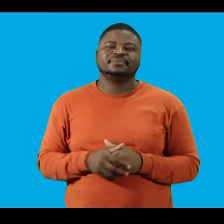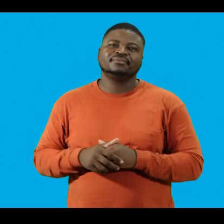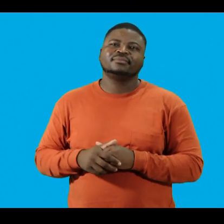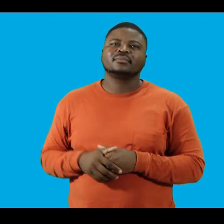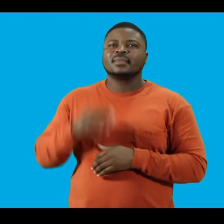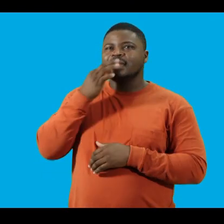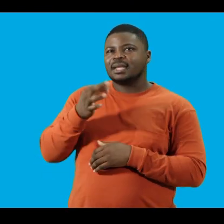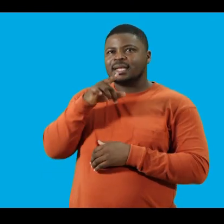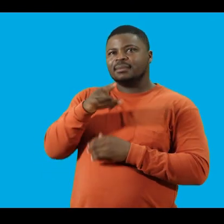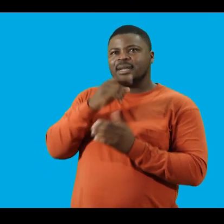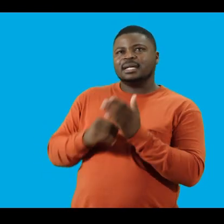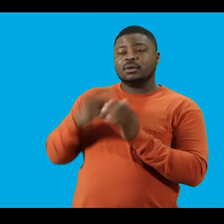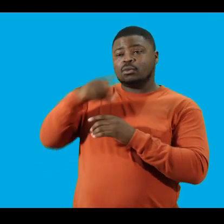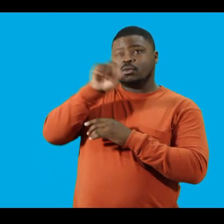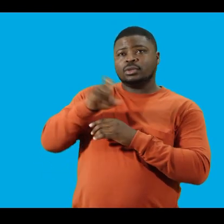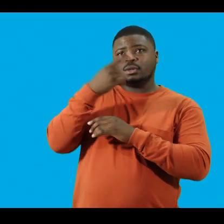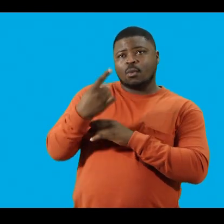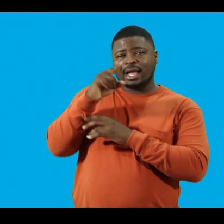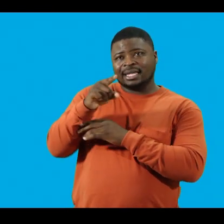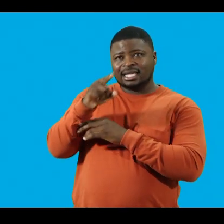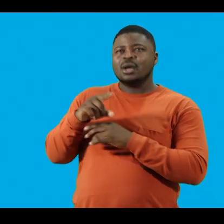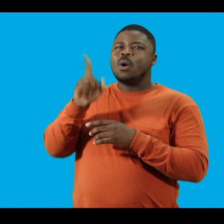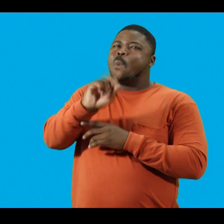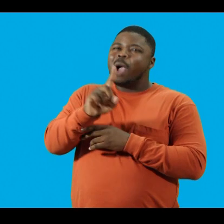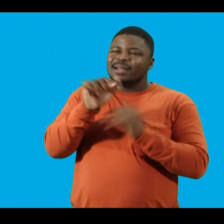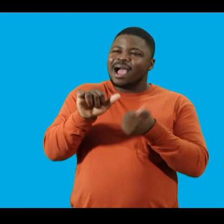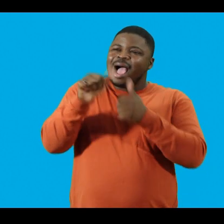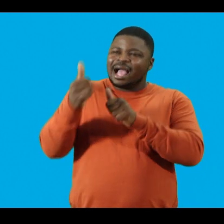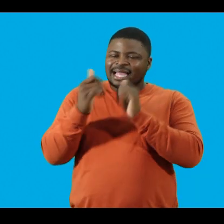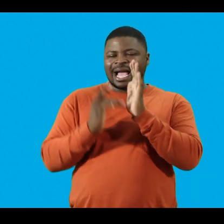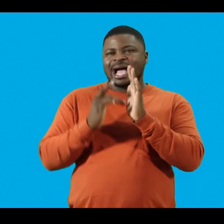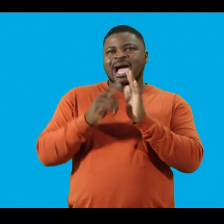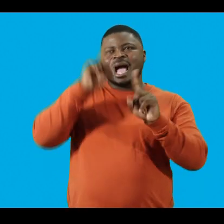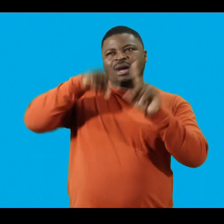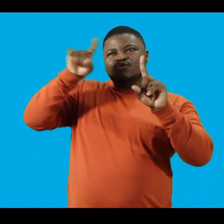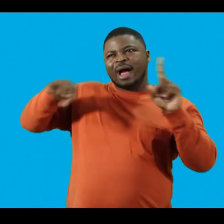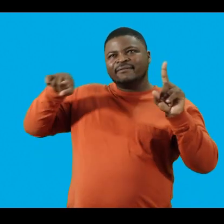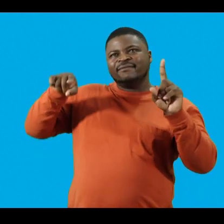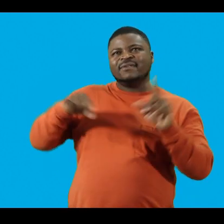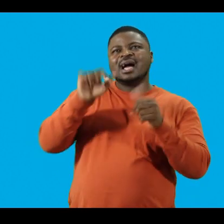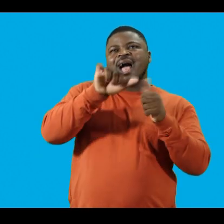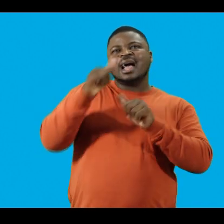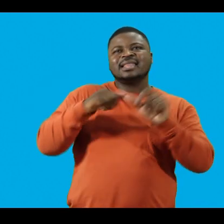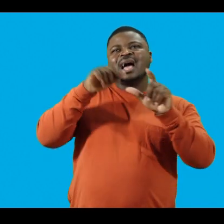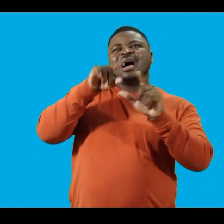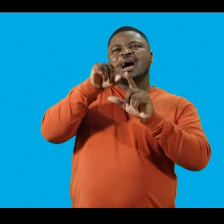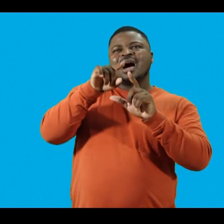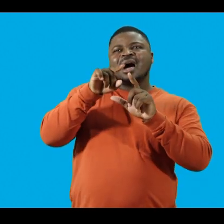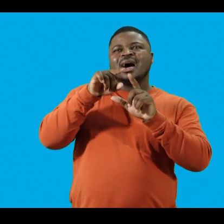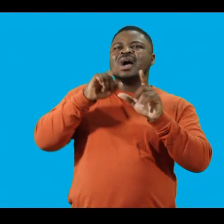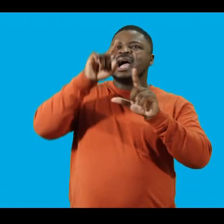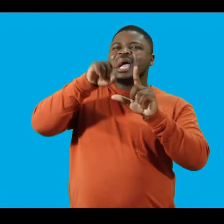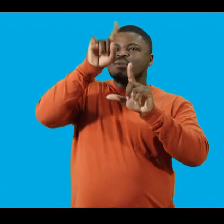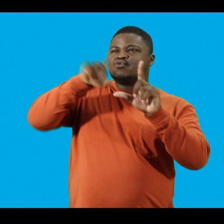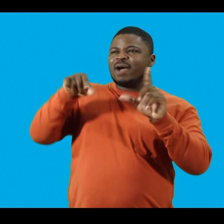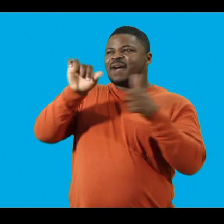Name one other type of graph that could be used to display the data. Name one other type of graph. So